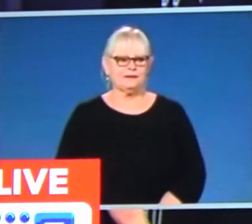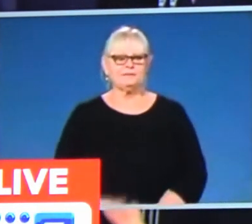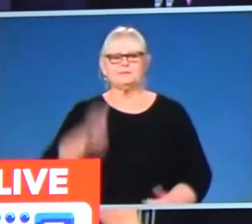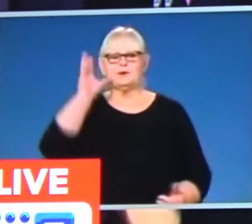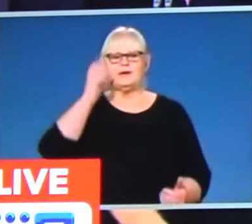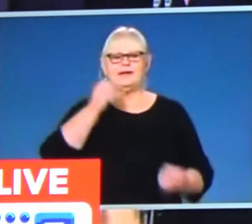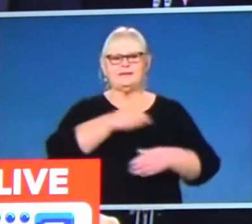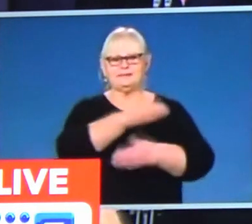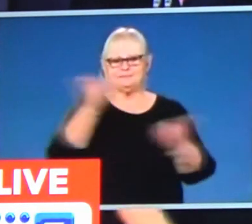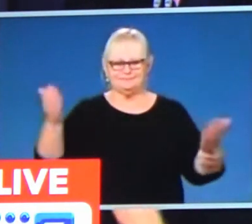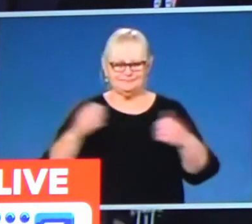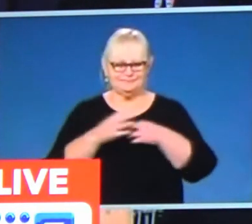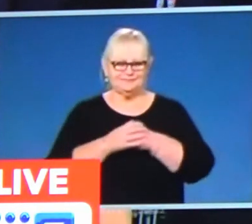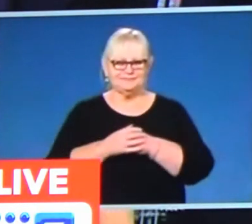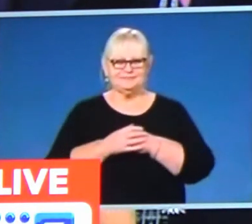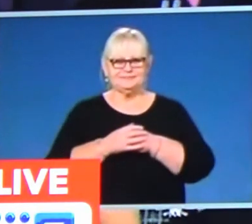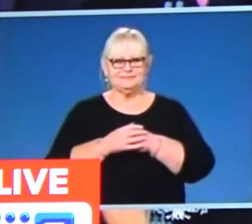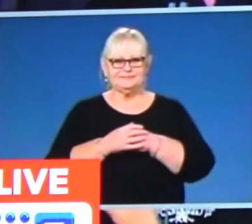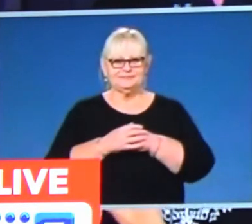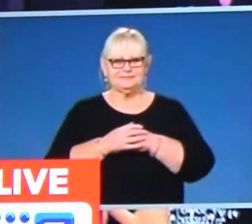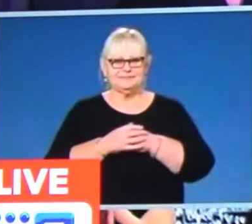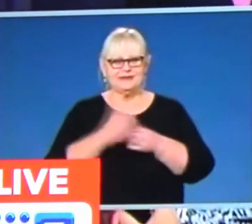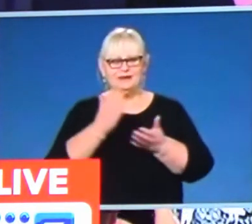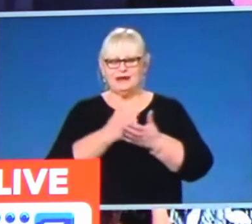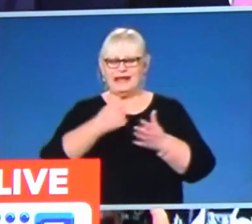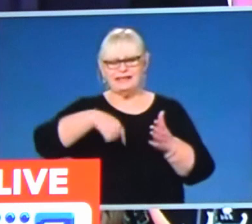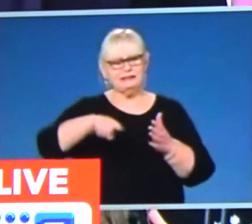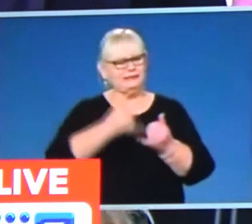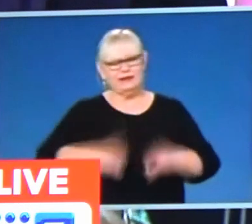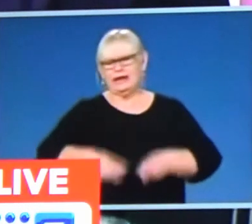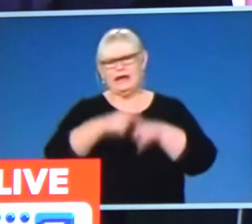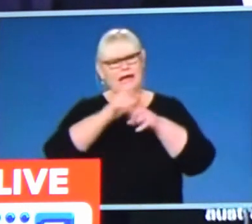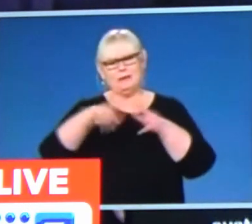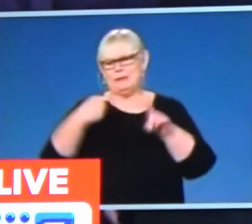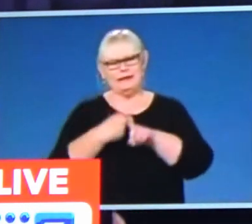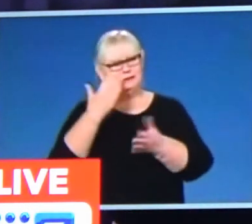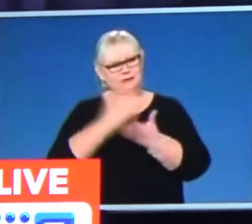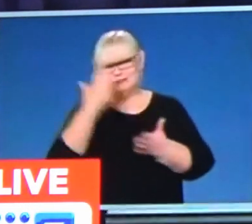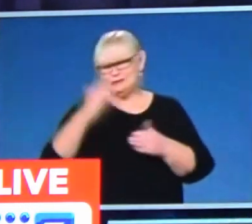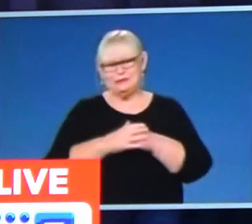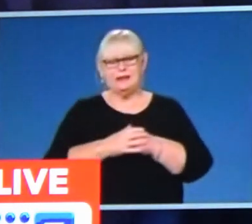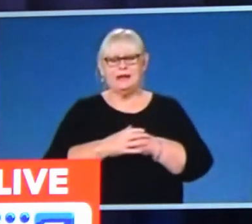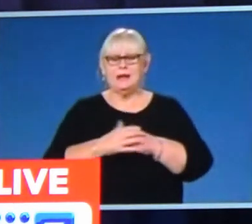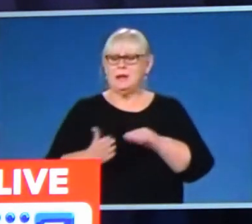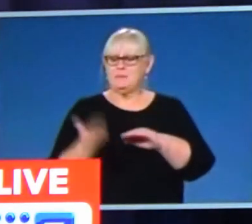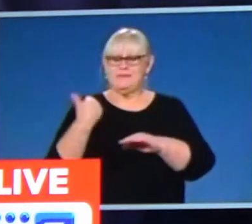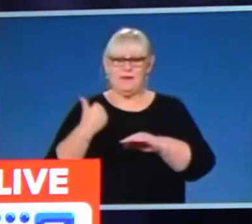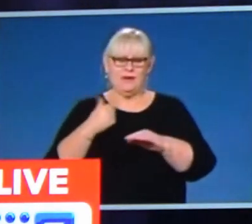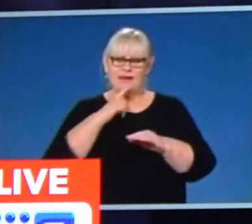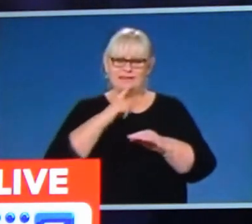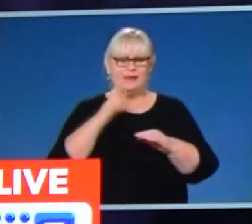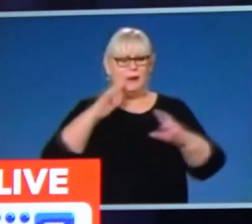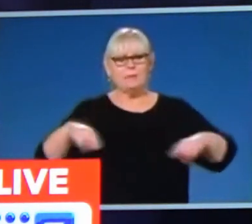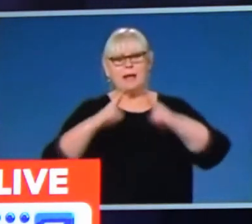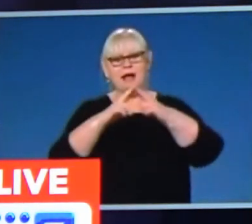Good evening, everyone. It's been a hard week in Australia. I said earlier this week when the Parliament met